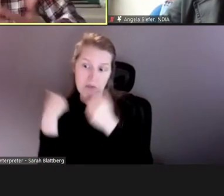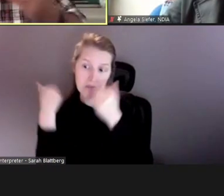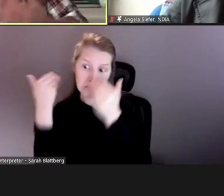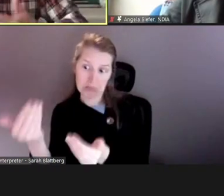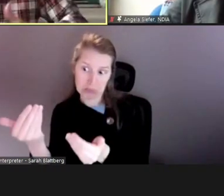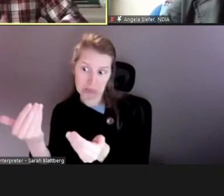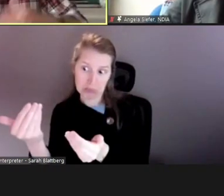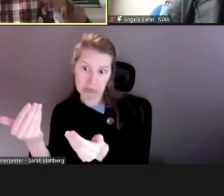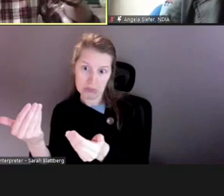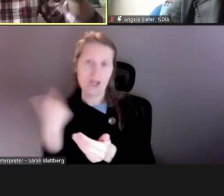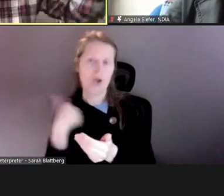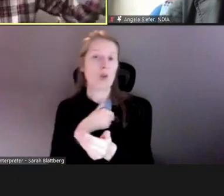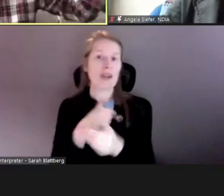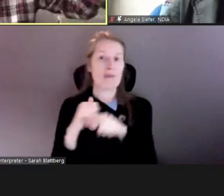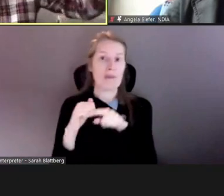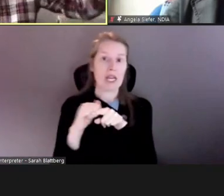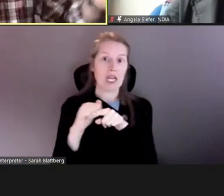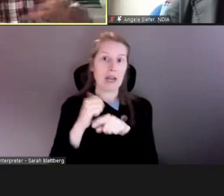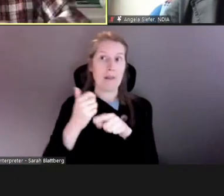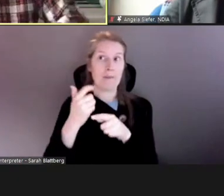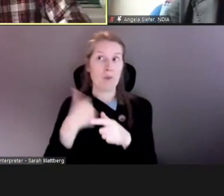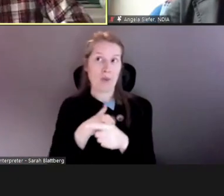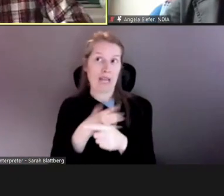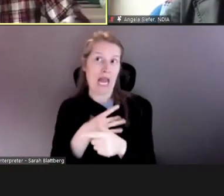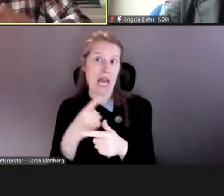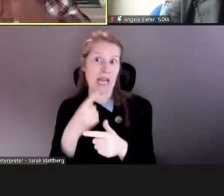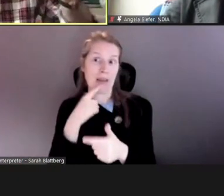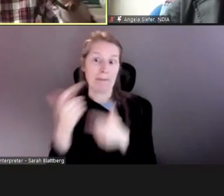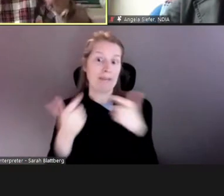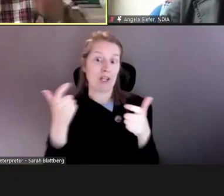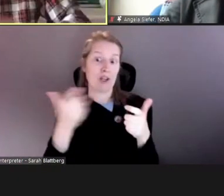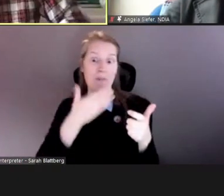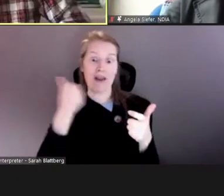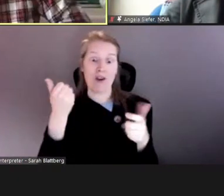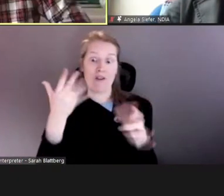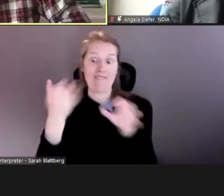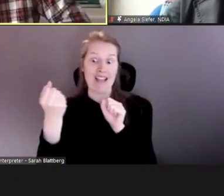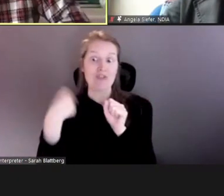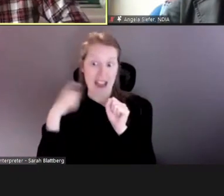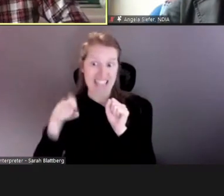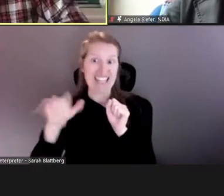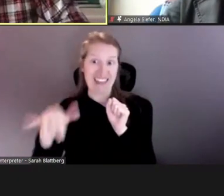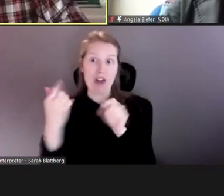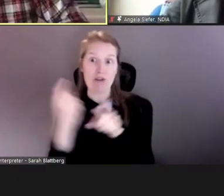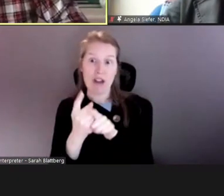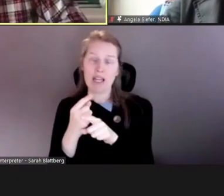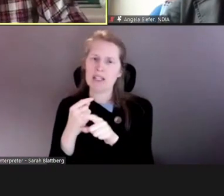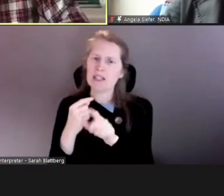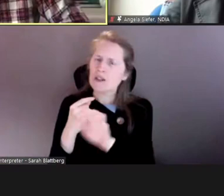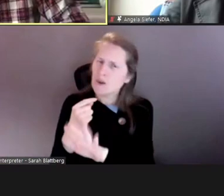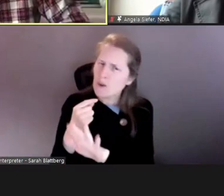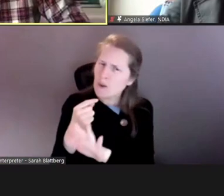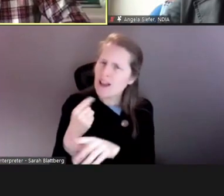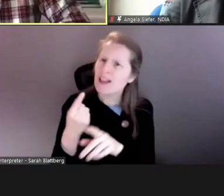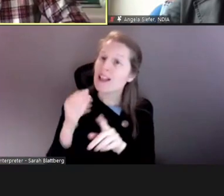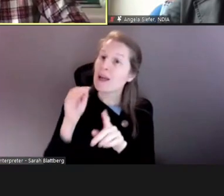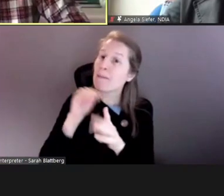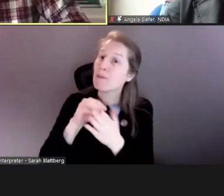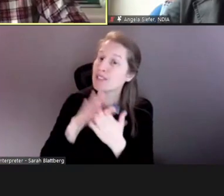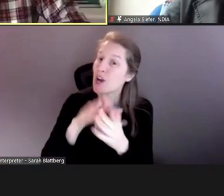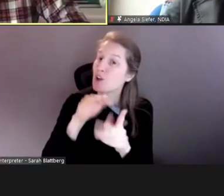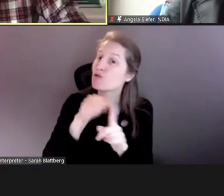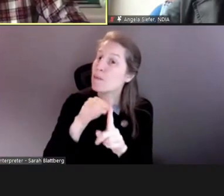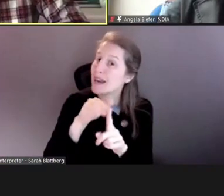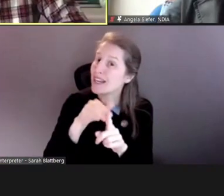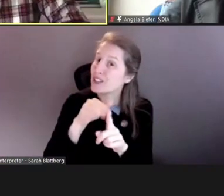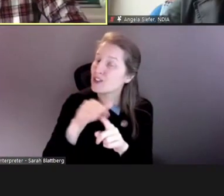all been conditioned to like bigger, better, faster, I mean, that's what I should get, right? And it's like, well, yeah, as long as you put a reminder that when your